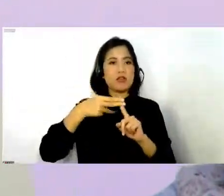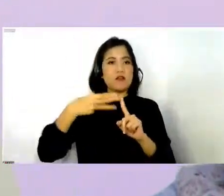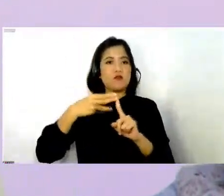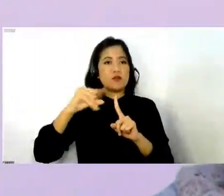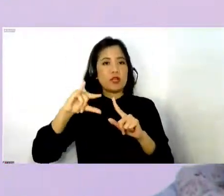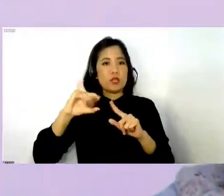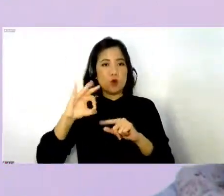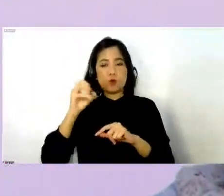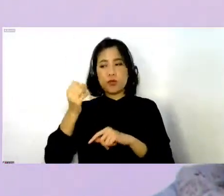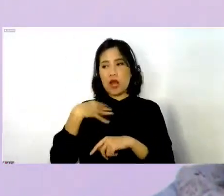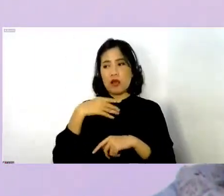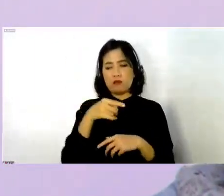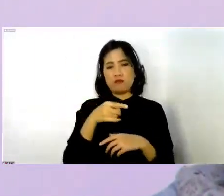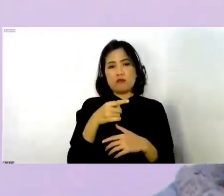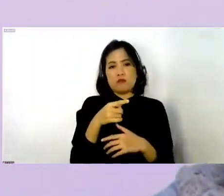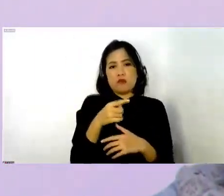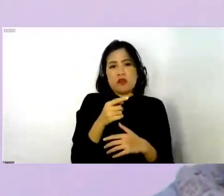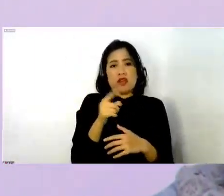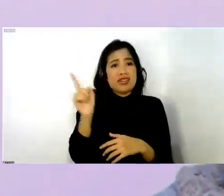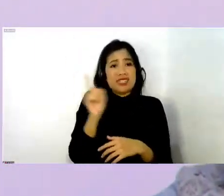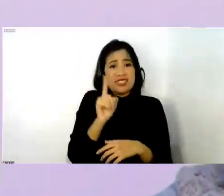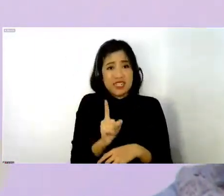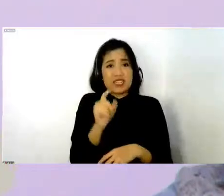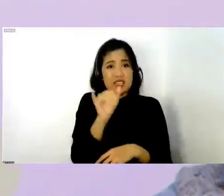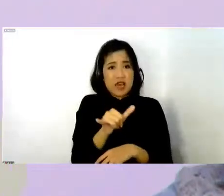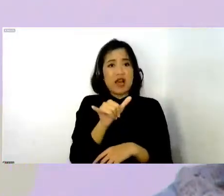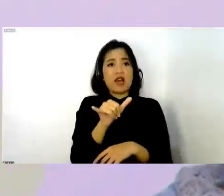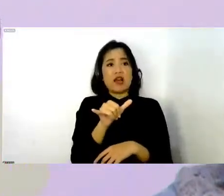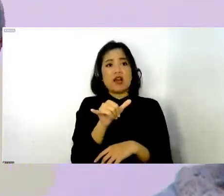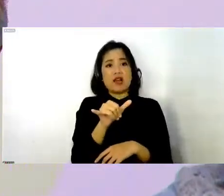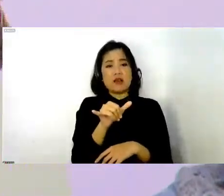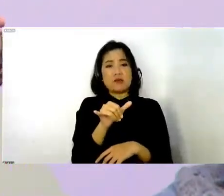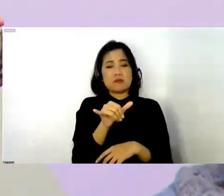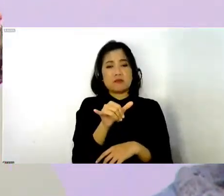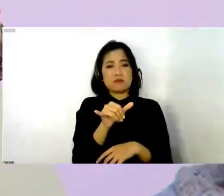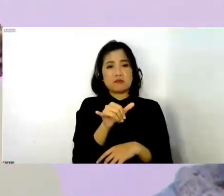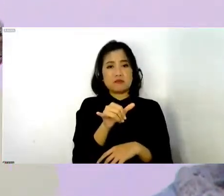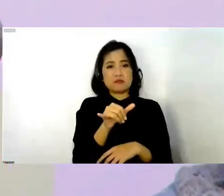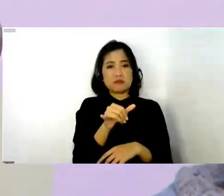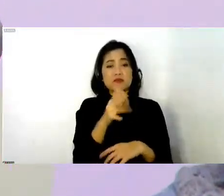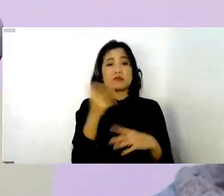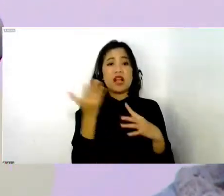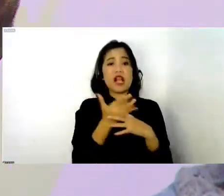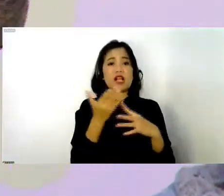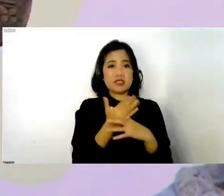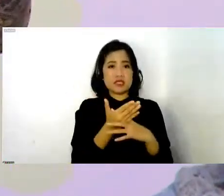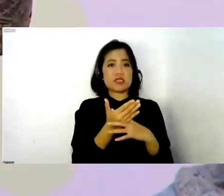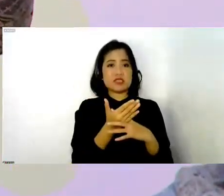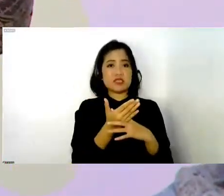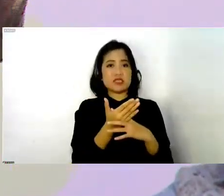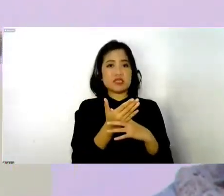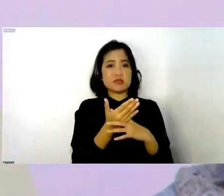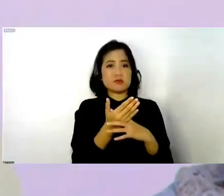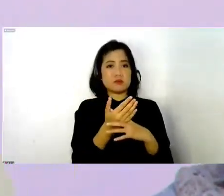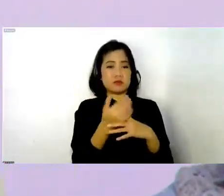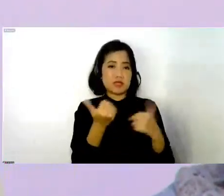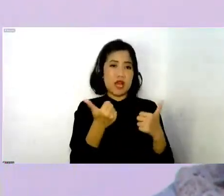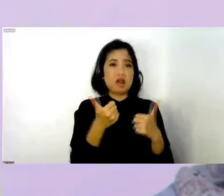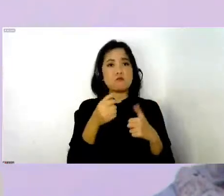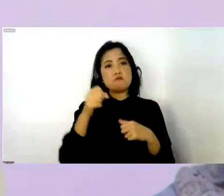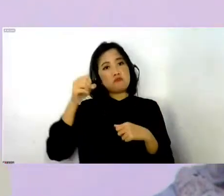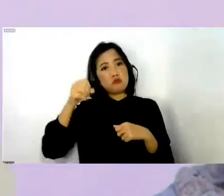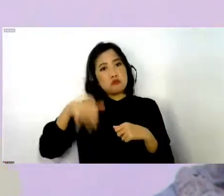accompany our analysis with the existing data, including the mother mortality. Nutrition is very much important.